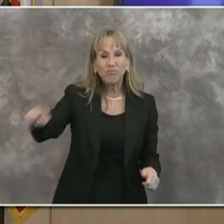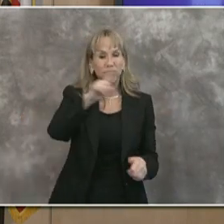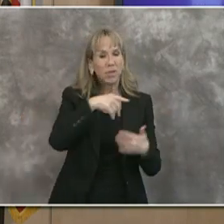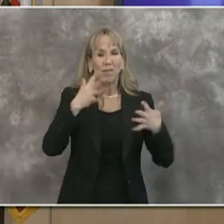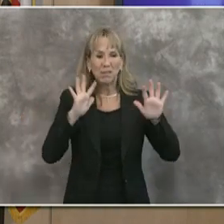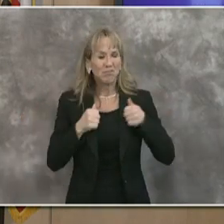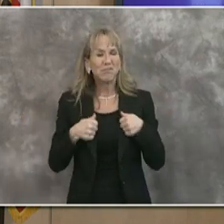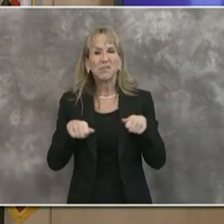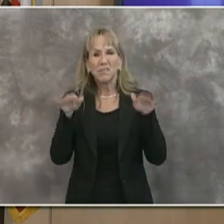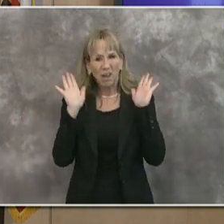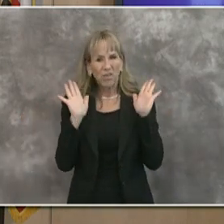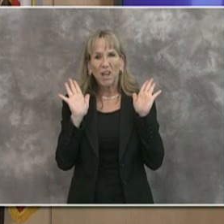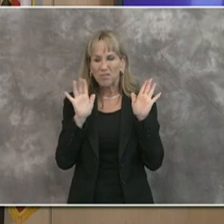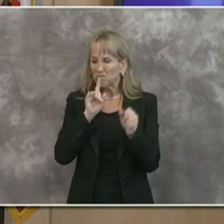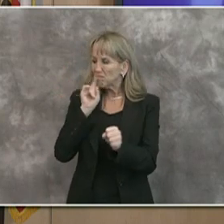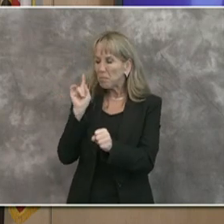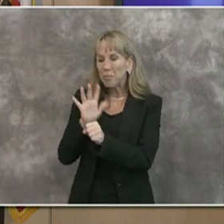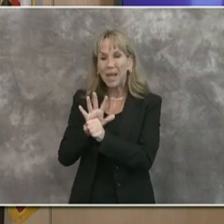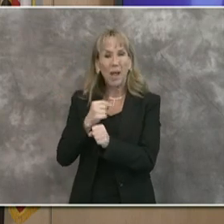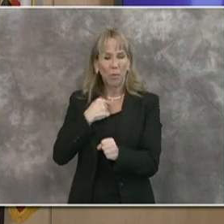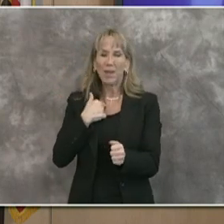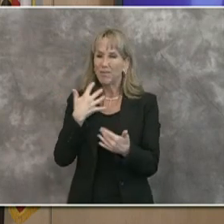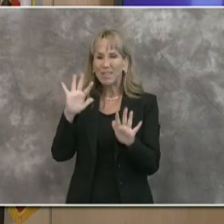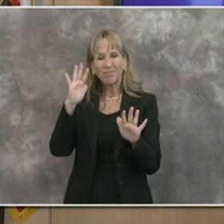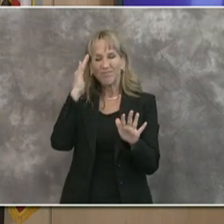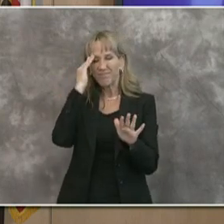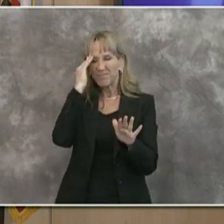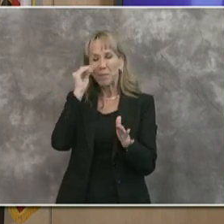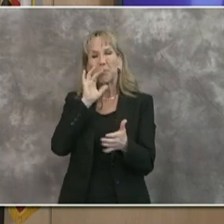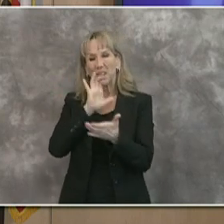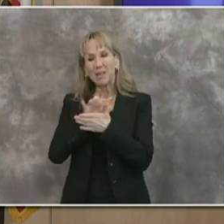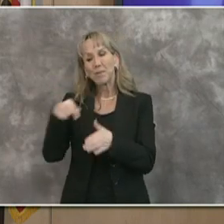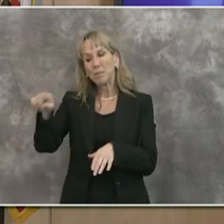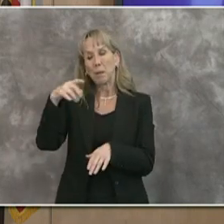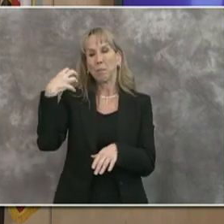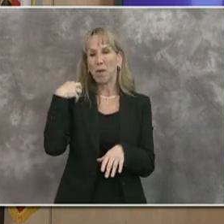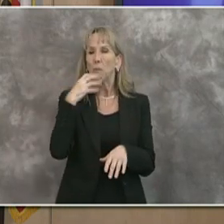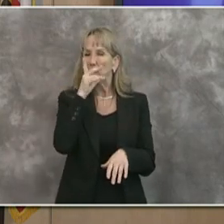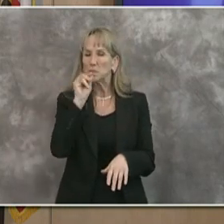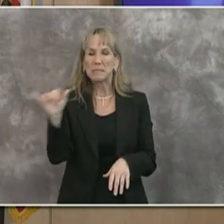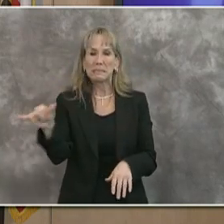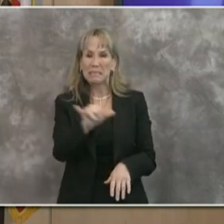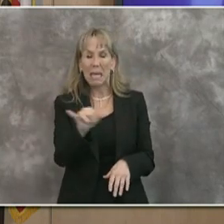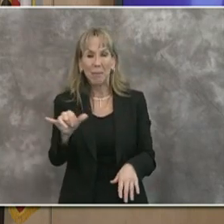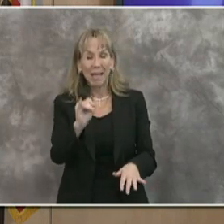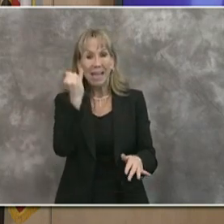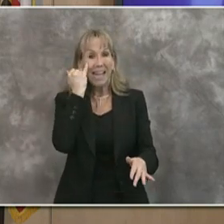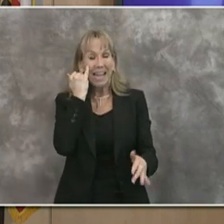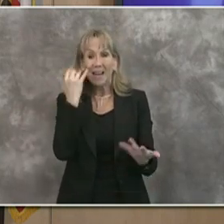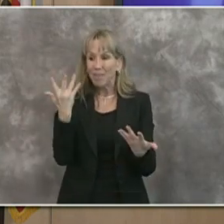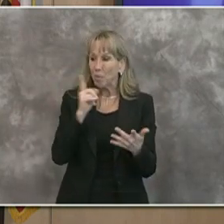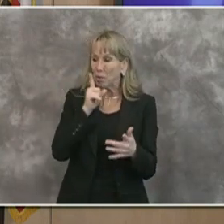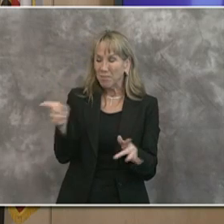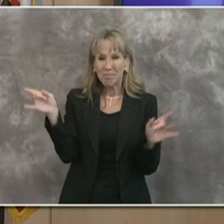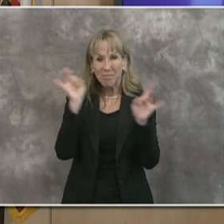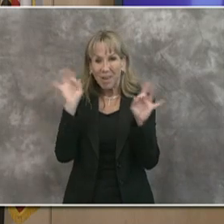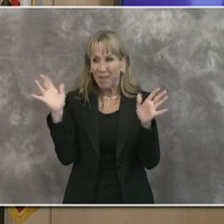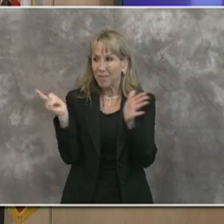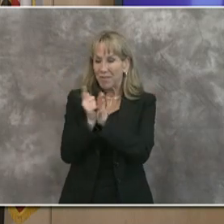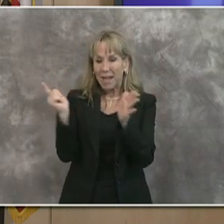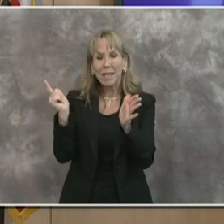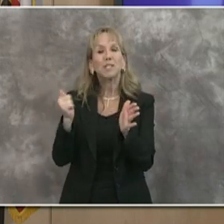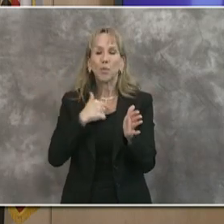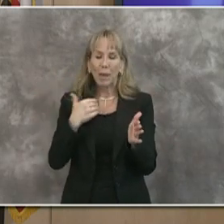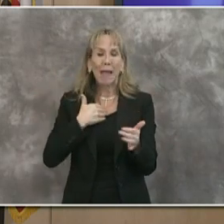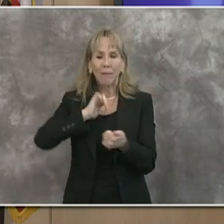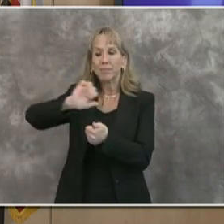We believe employers will be responsible and will do the same. If there are egregious violations, then the enforcement mechanisms are there,